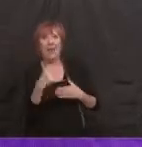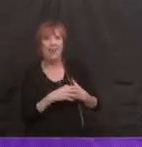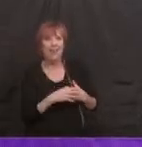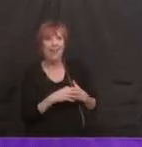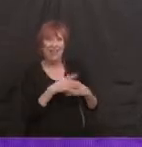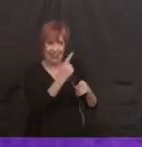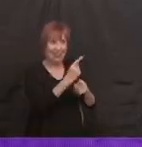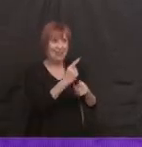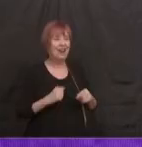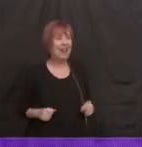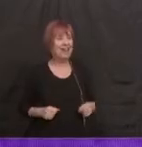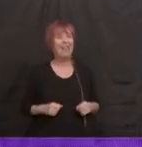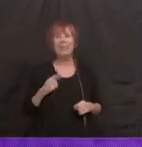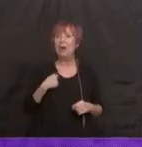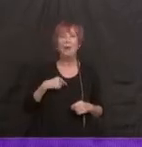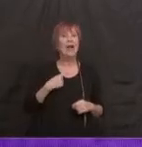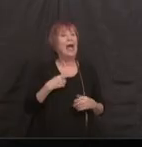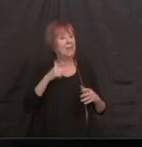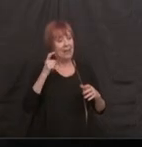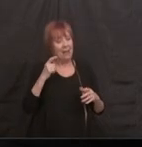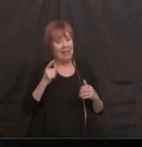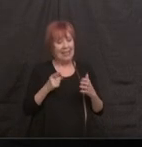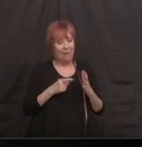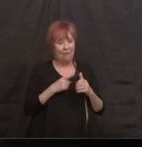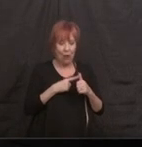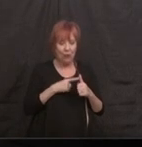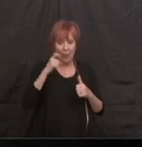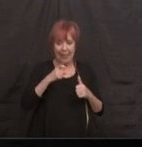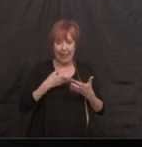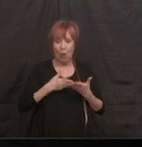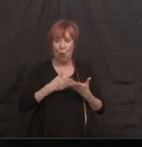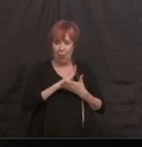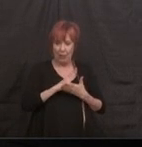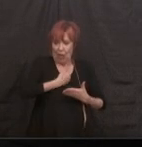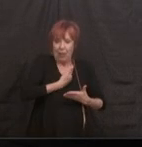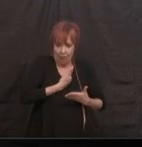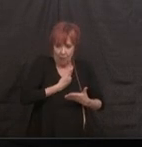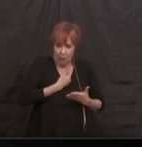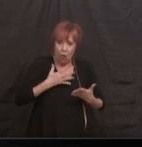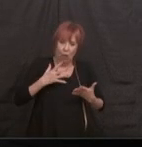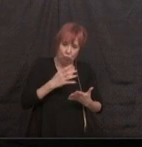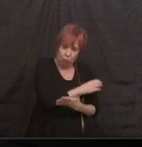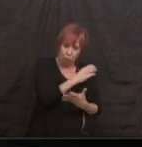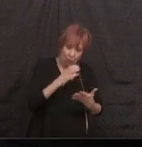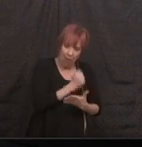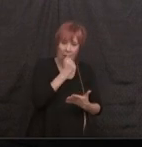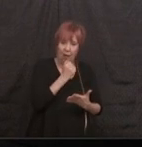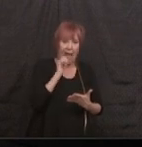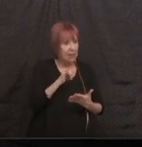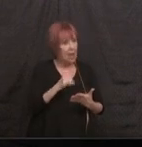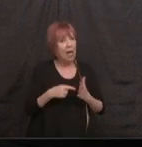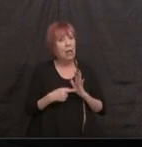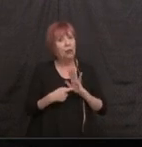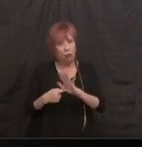the permission sometimes to step into our power, because then that gives others permission to step into theirs as well. So, well,